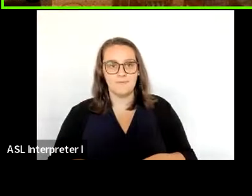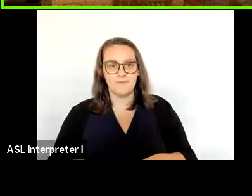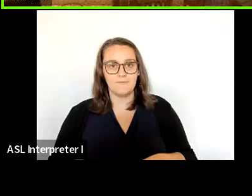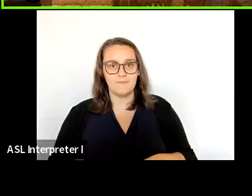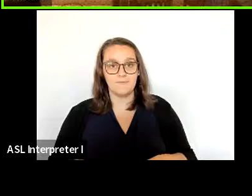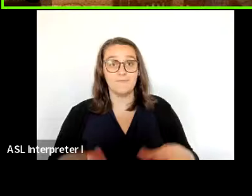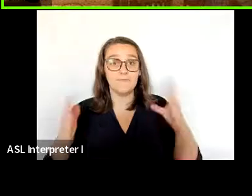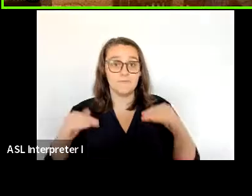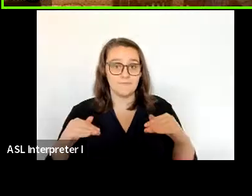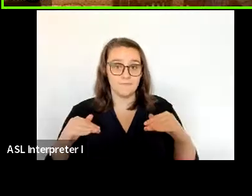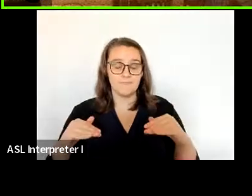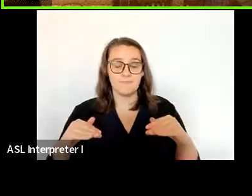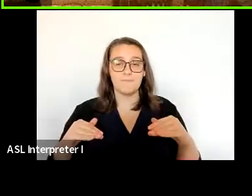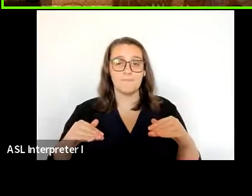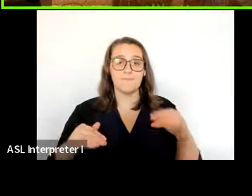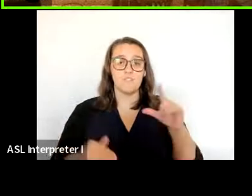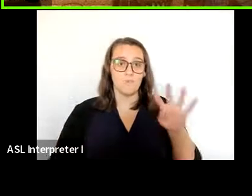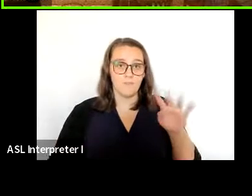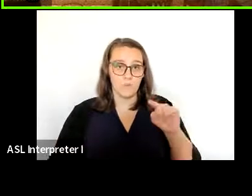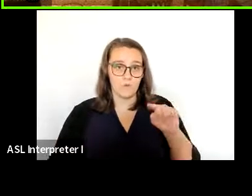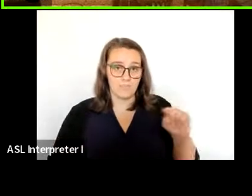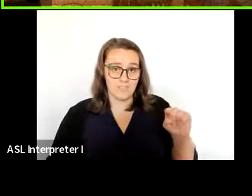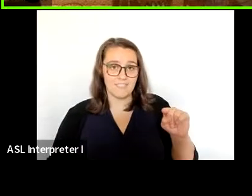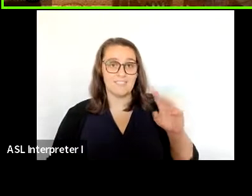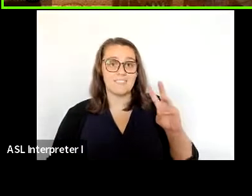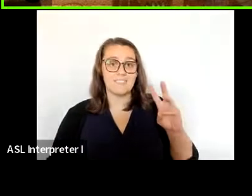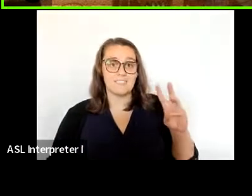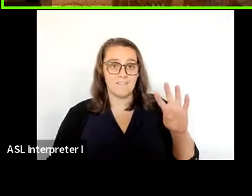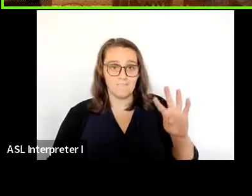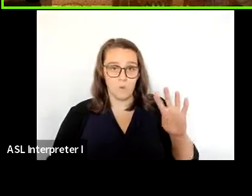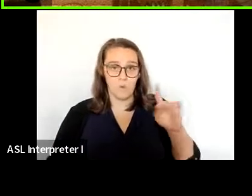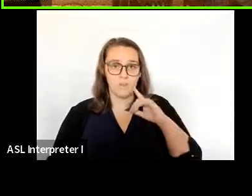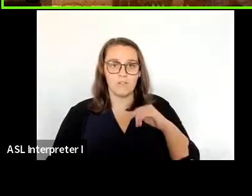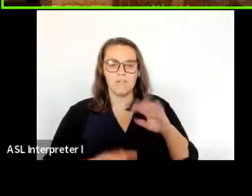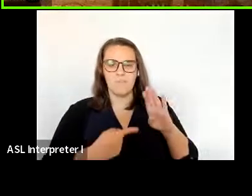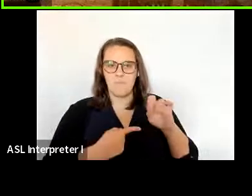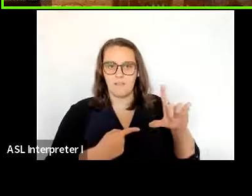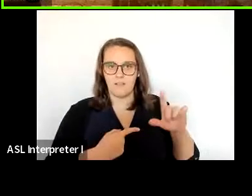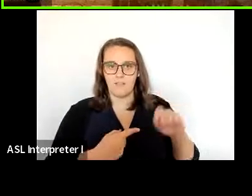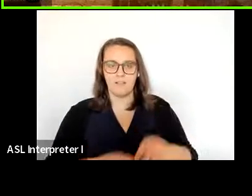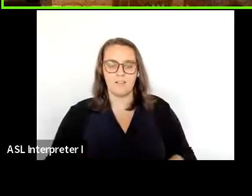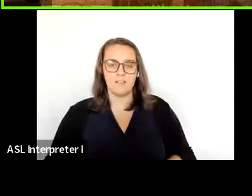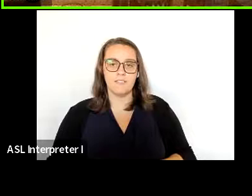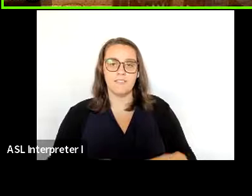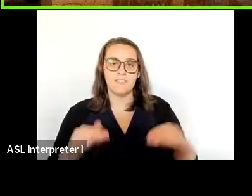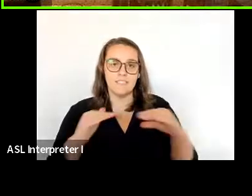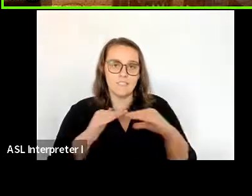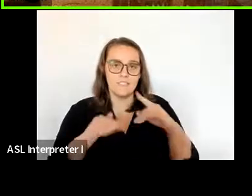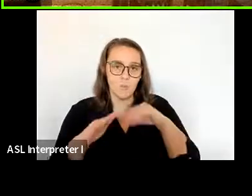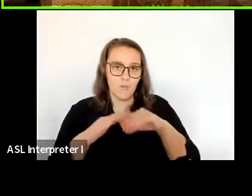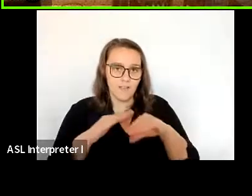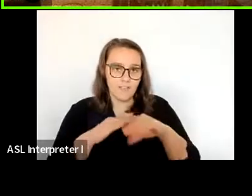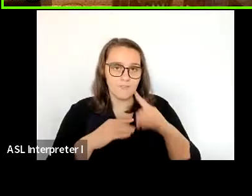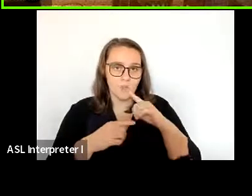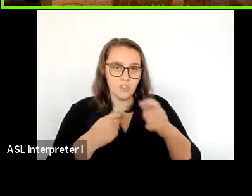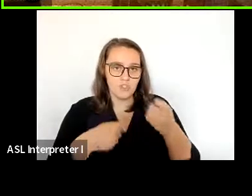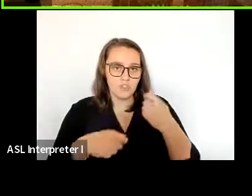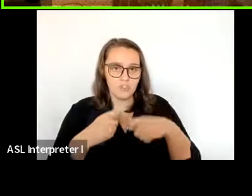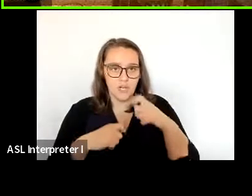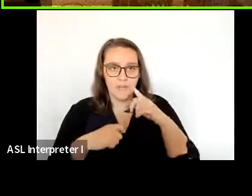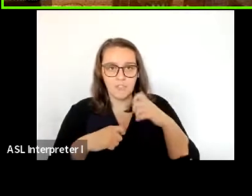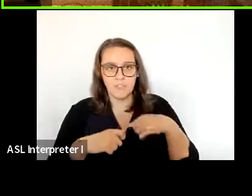The next item for markup is 24-664, Bill 24-664, Equal Access to Changing Tables Amendment Act